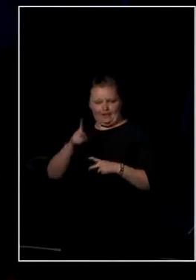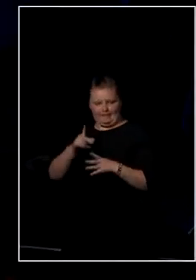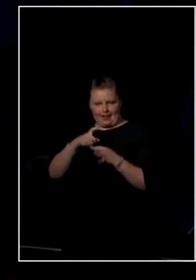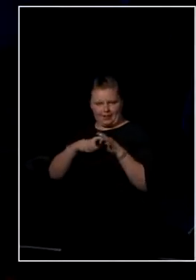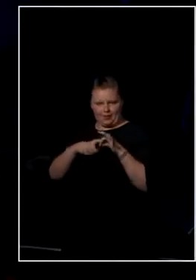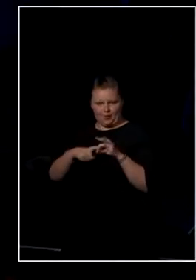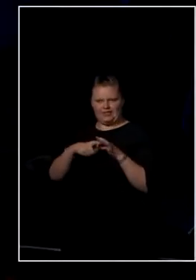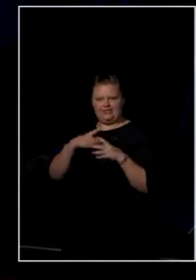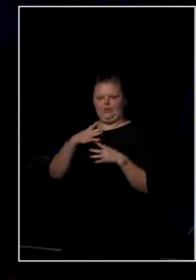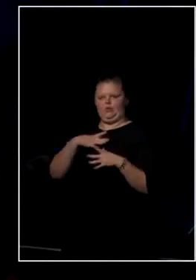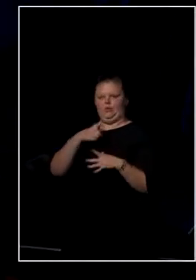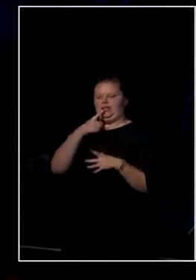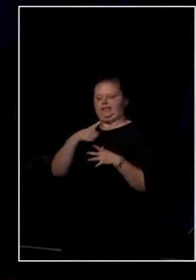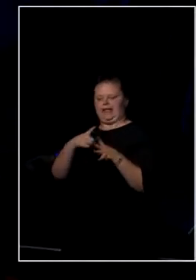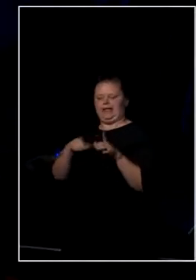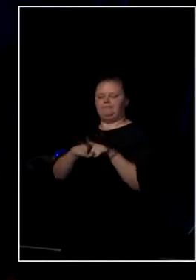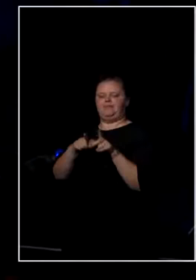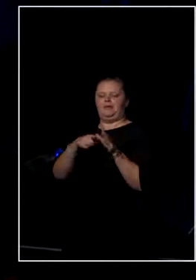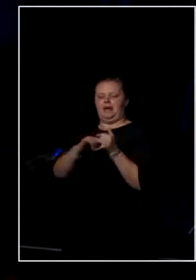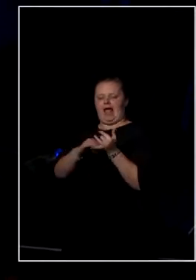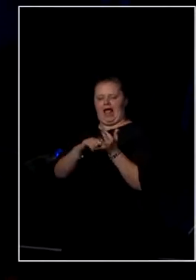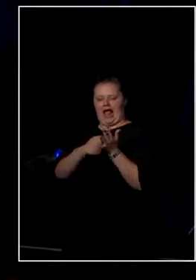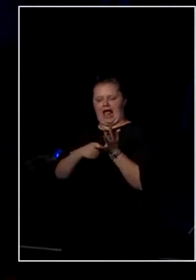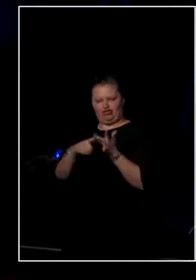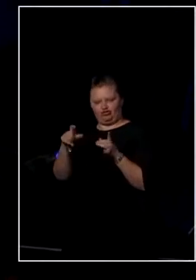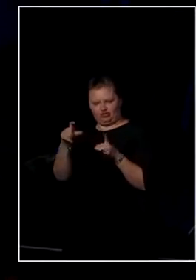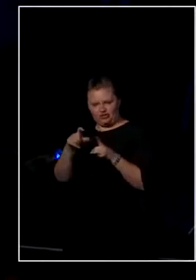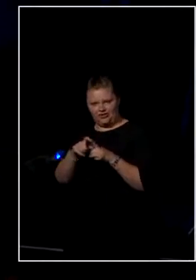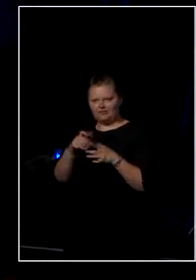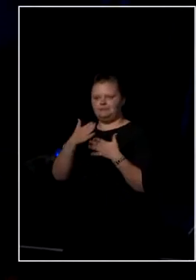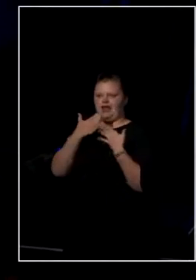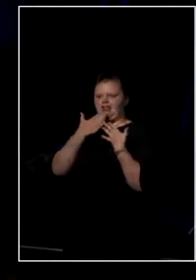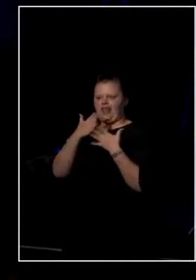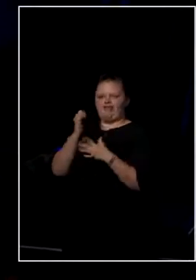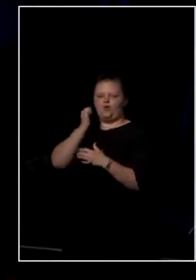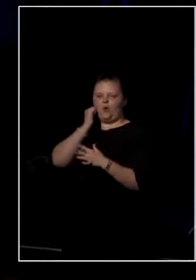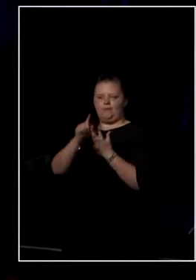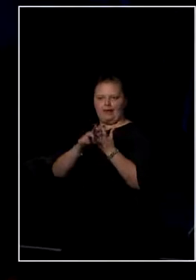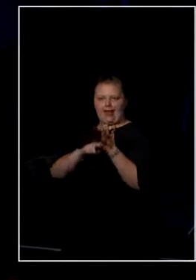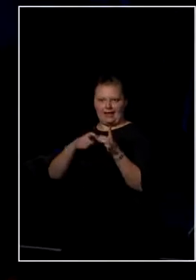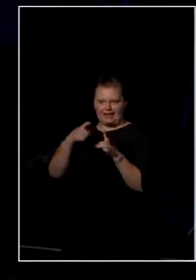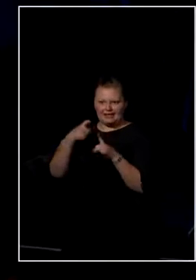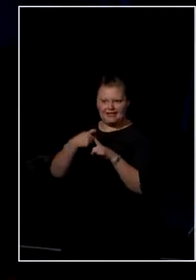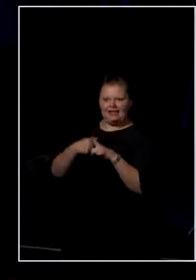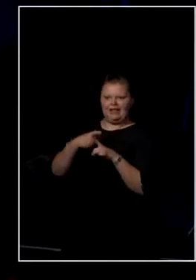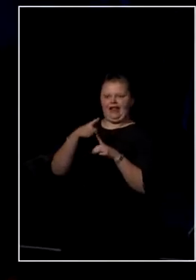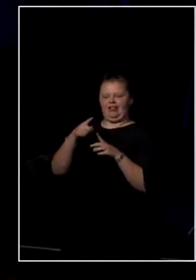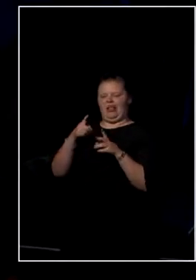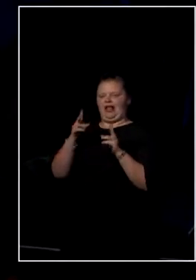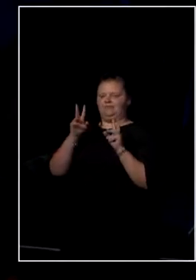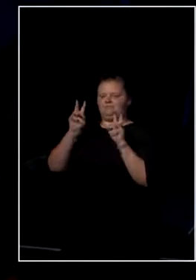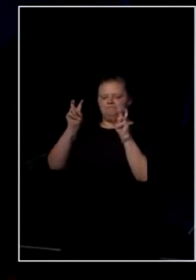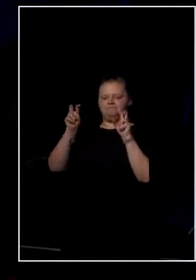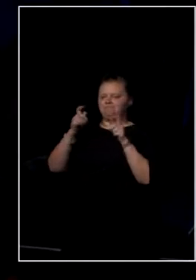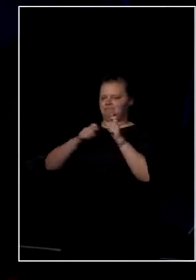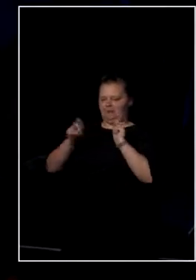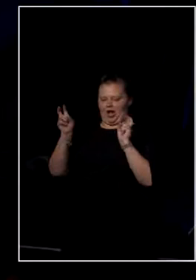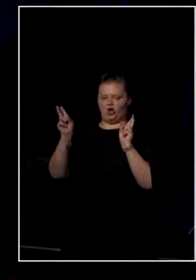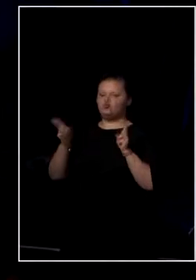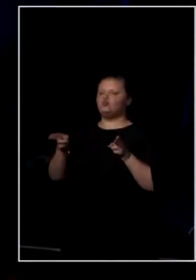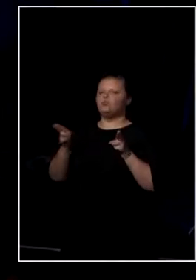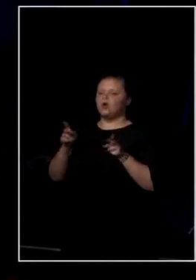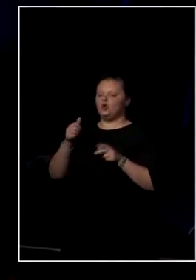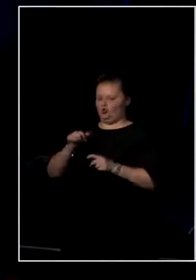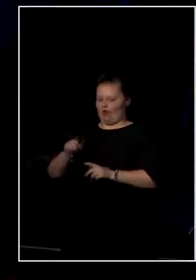Publisher for normalising and making the experience of disability and chronic illness normal, and you're using welcome. That